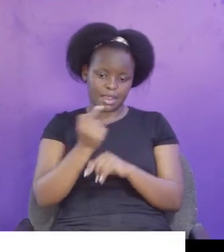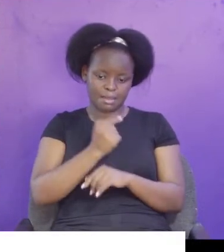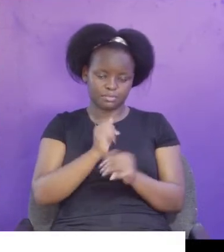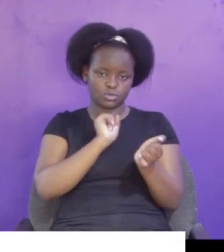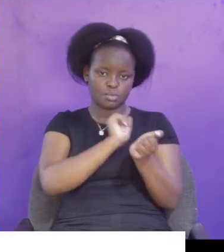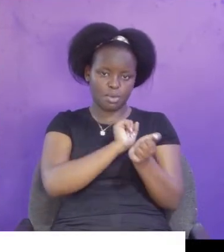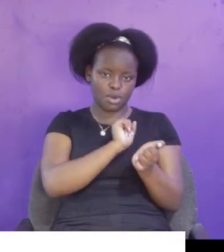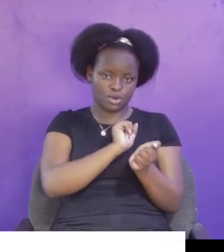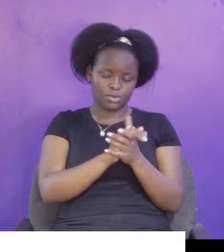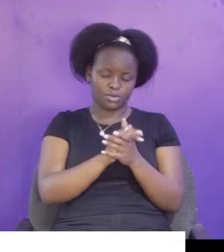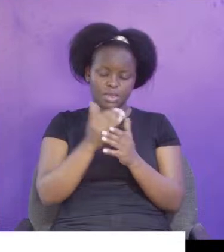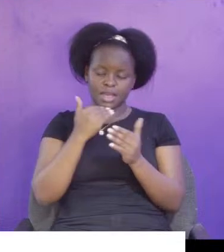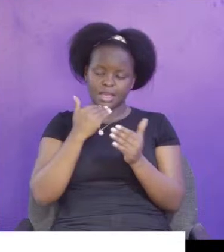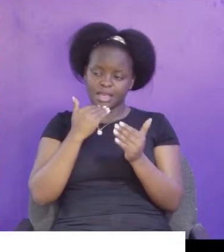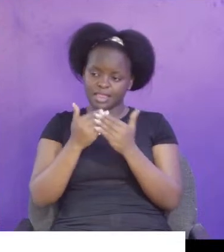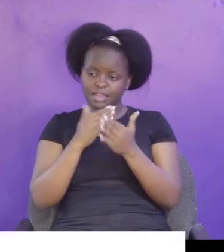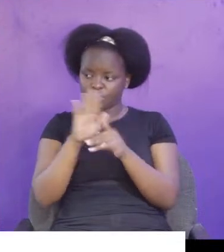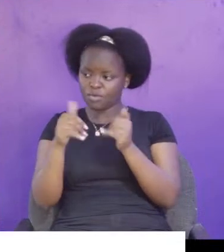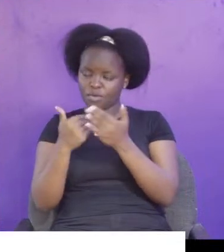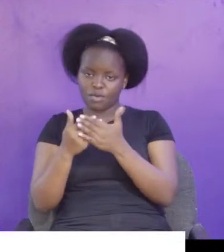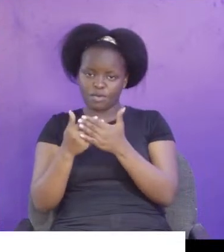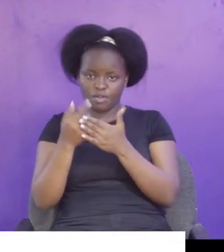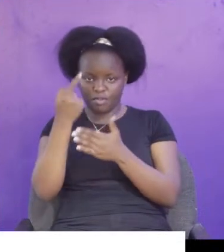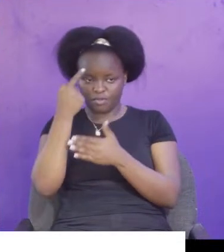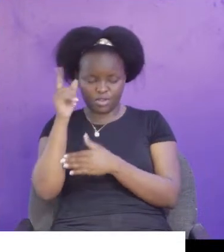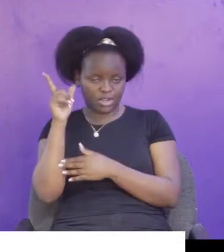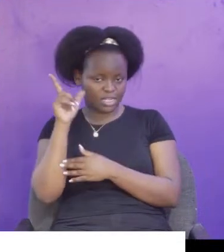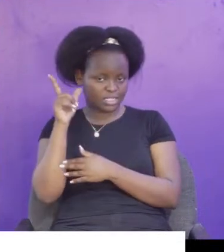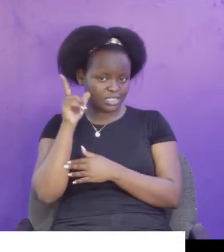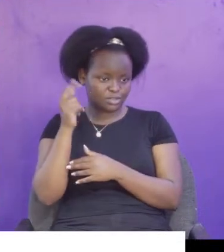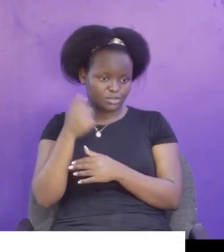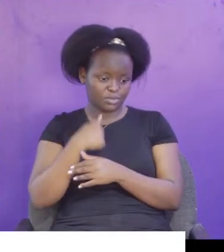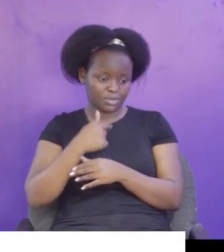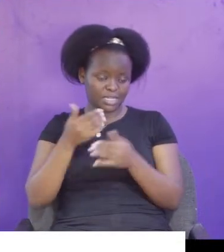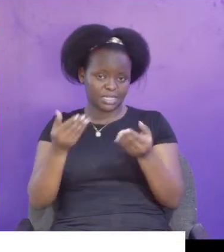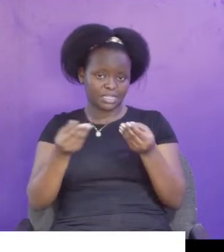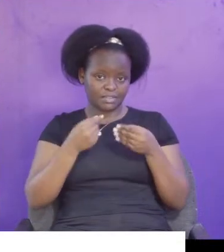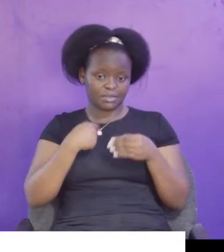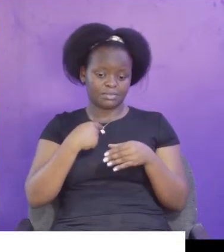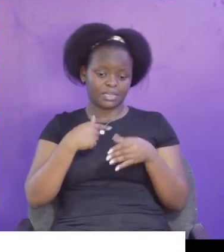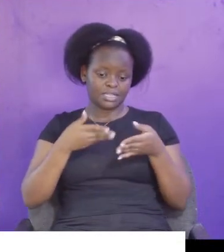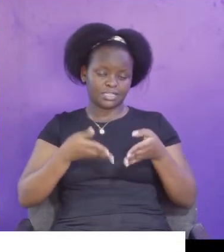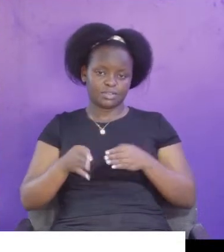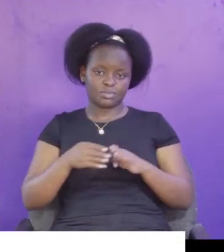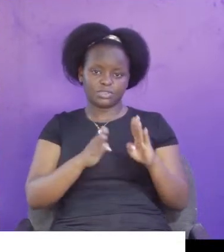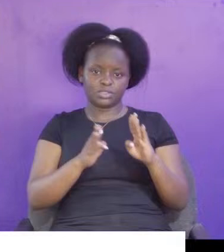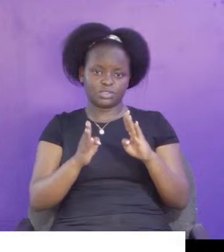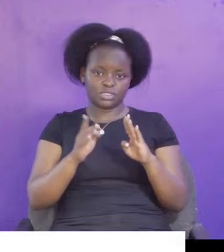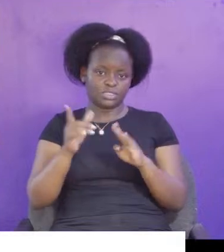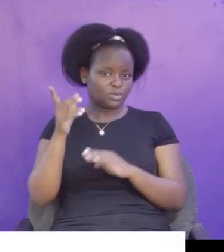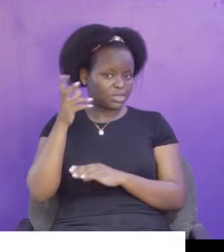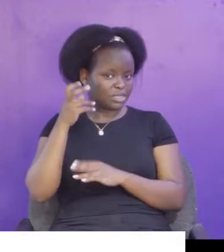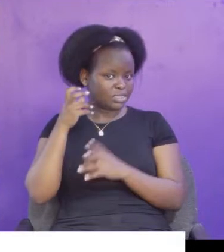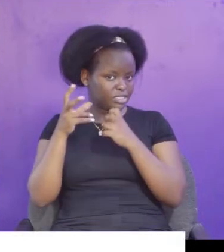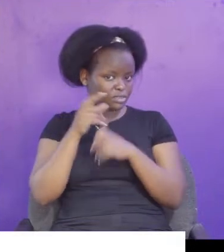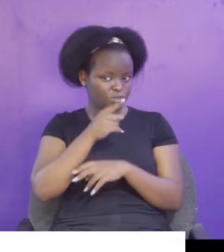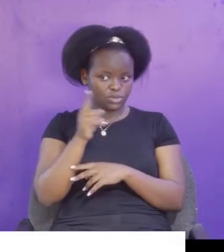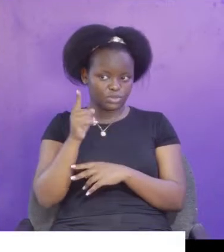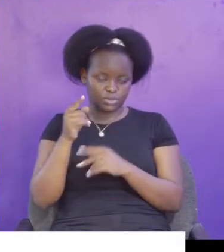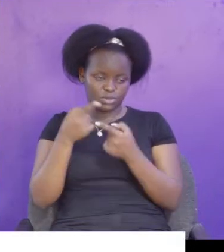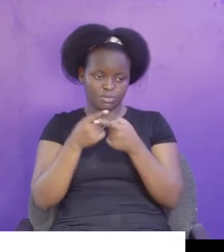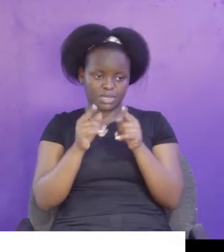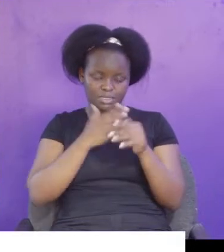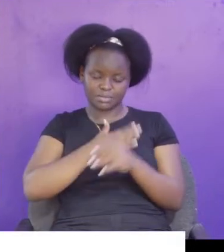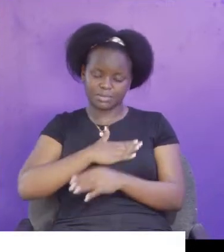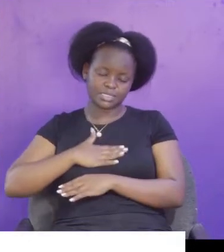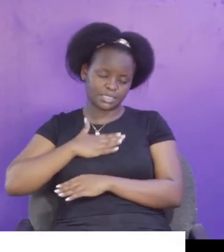you all for listening to me and giving me this opportunity to listen to you. But please,